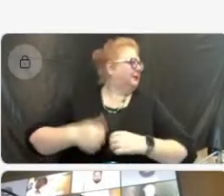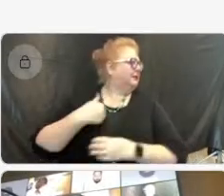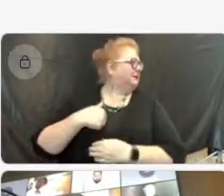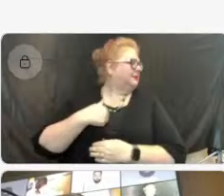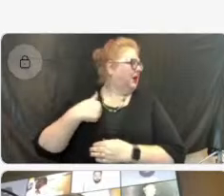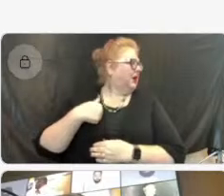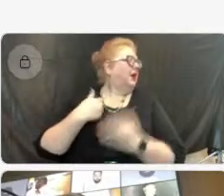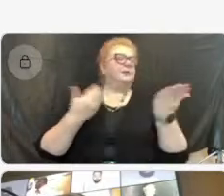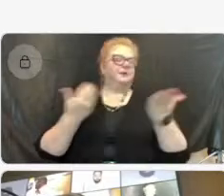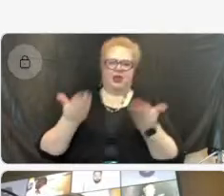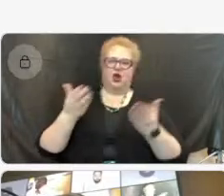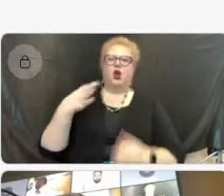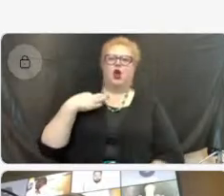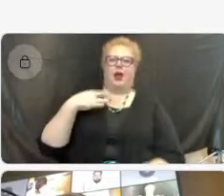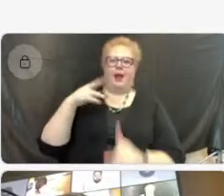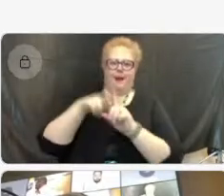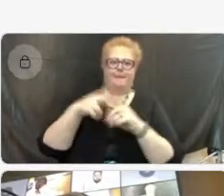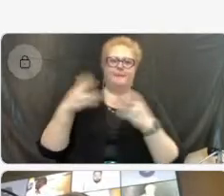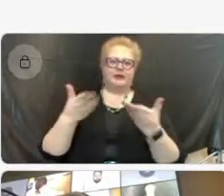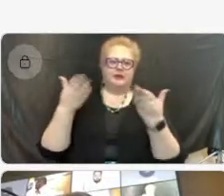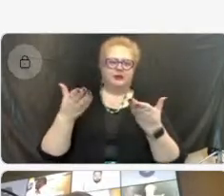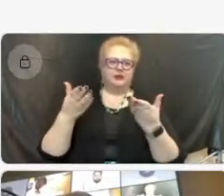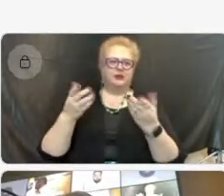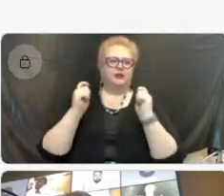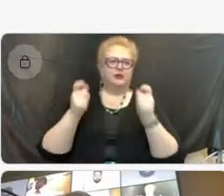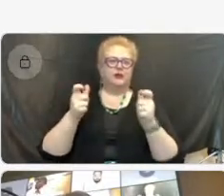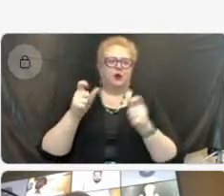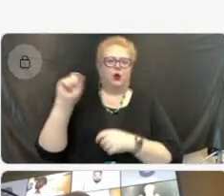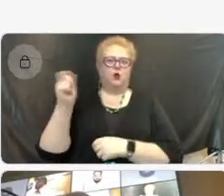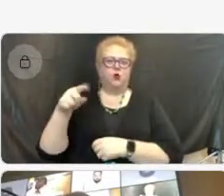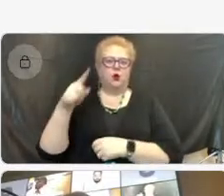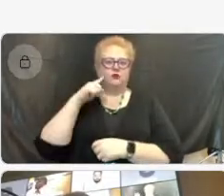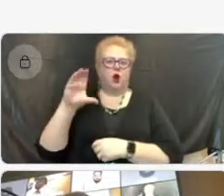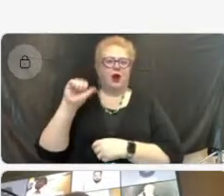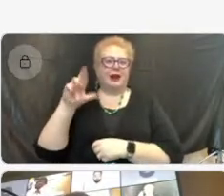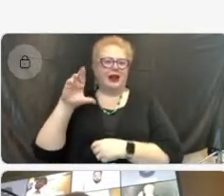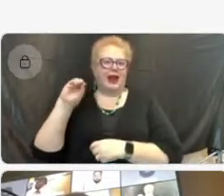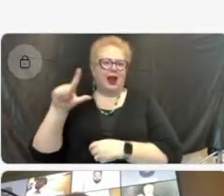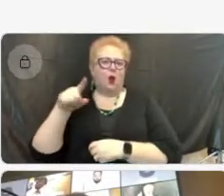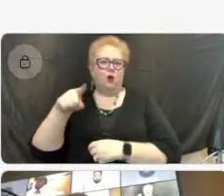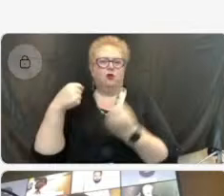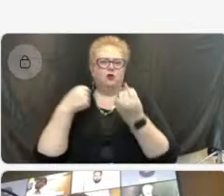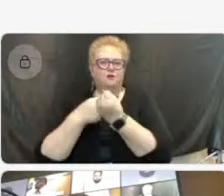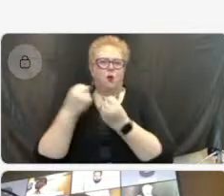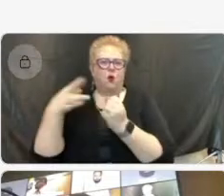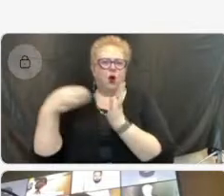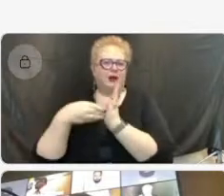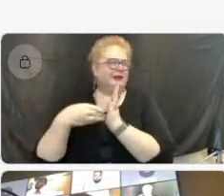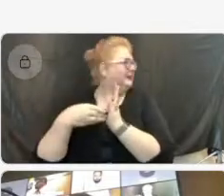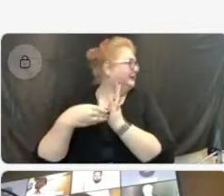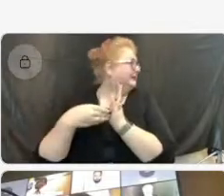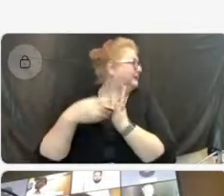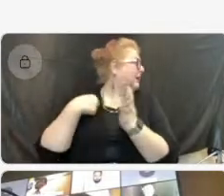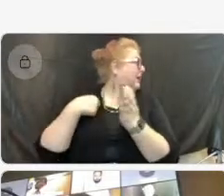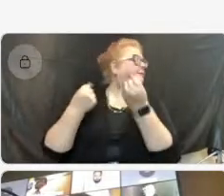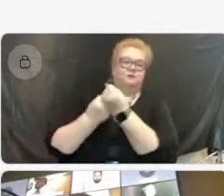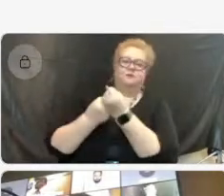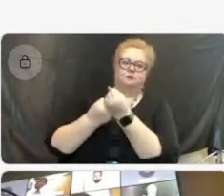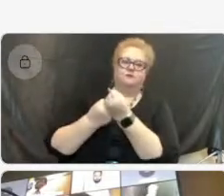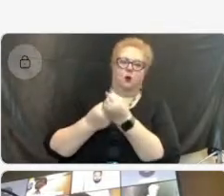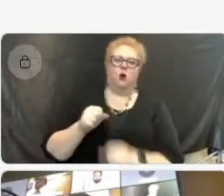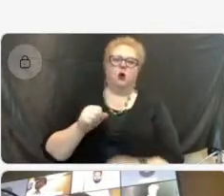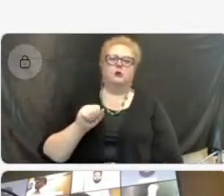Okay, so the applicant is here. Quick question for Carol Worley. Are you for or against this item? Okay,